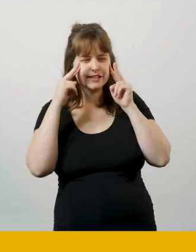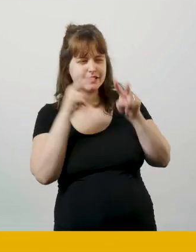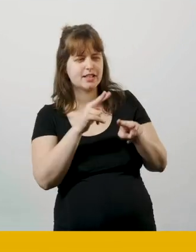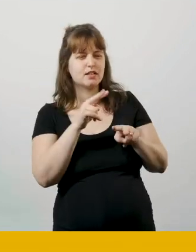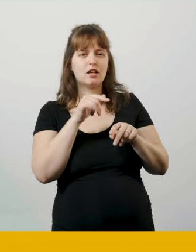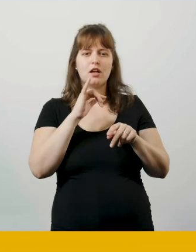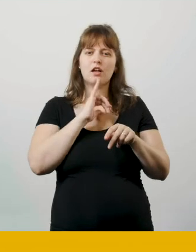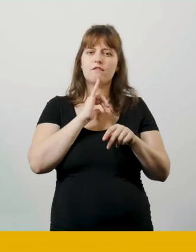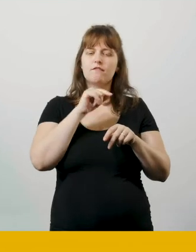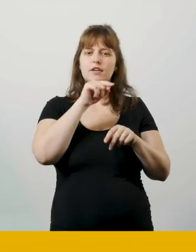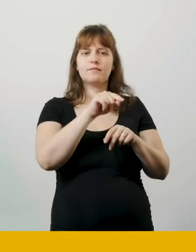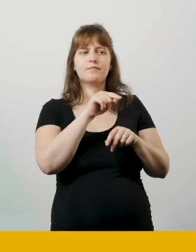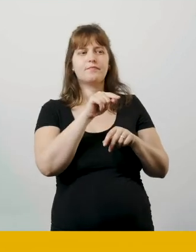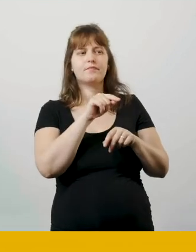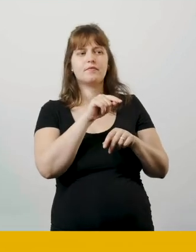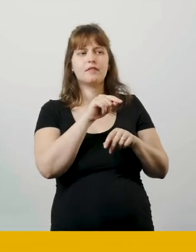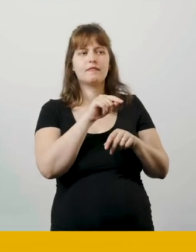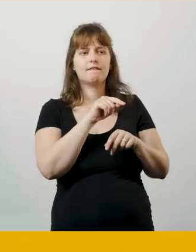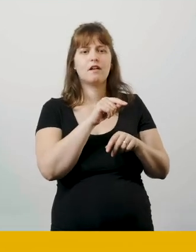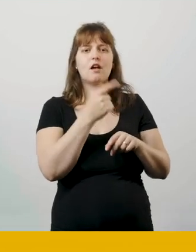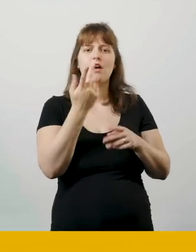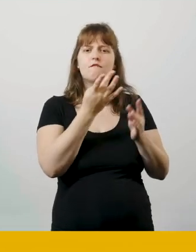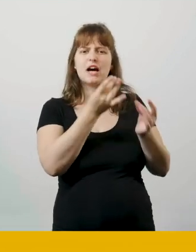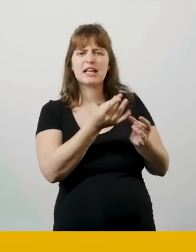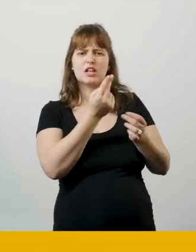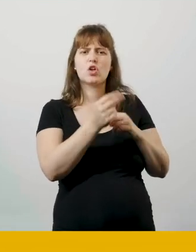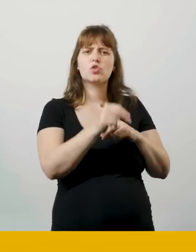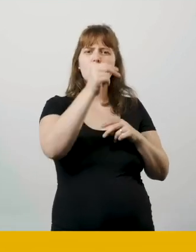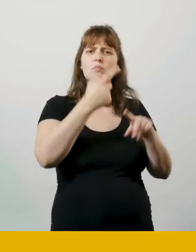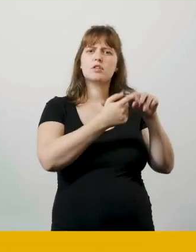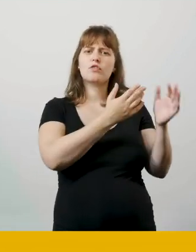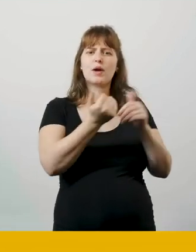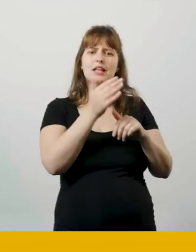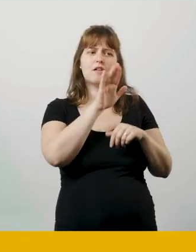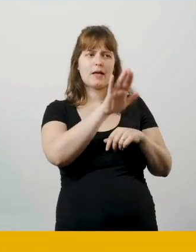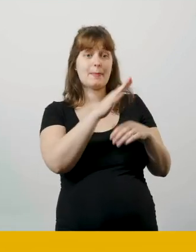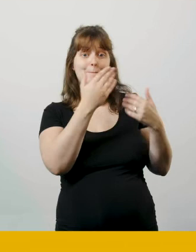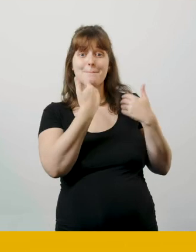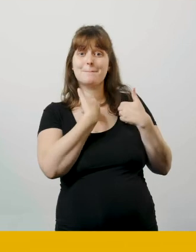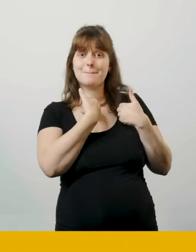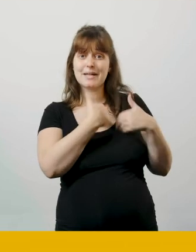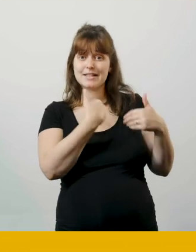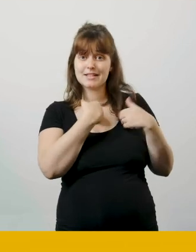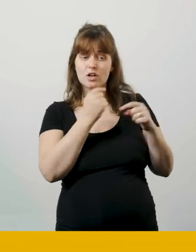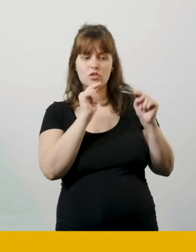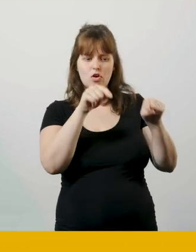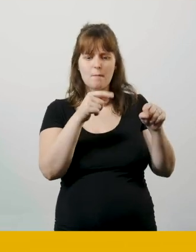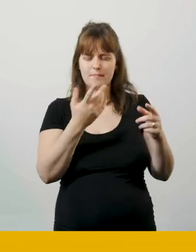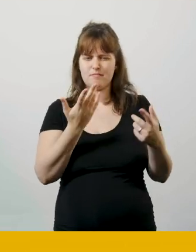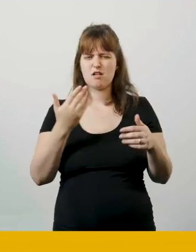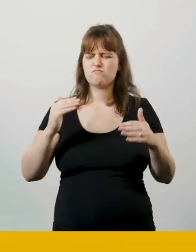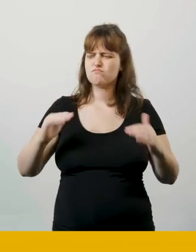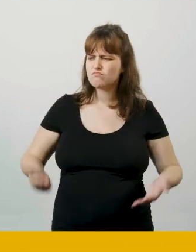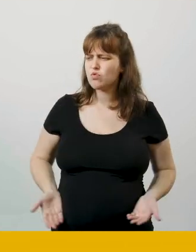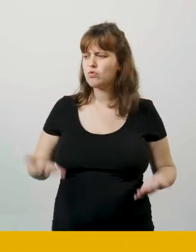the abilities, the necessities, and the aspiration of the people who tired get